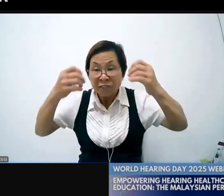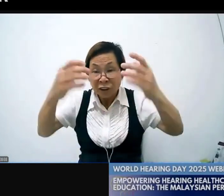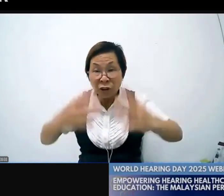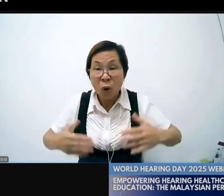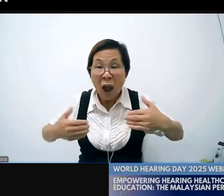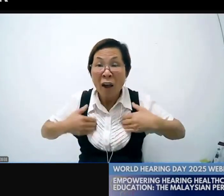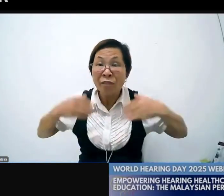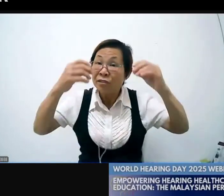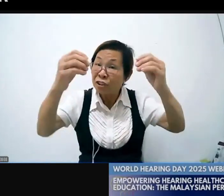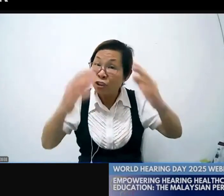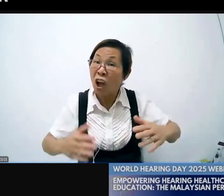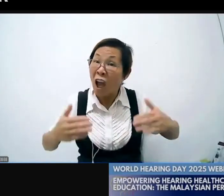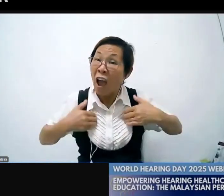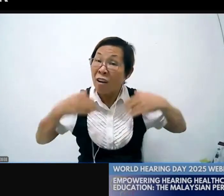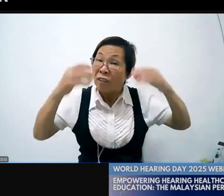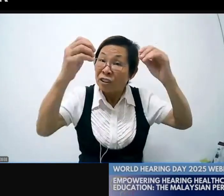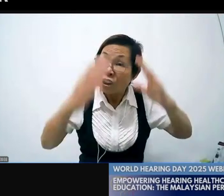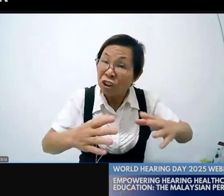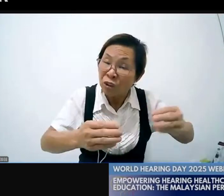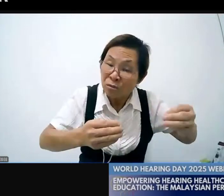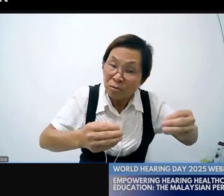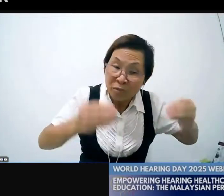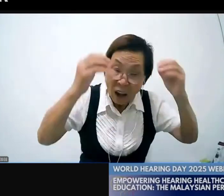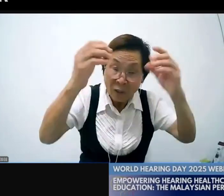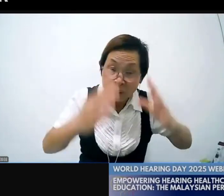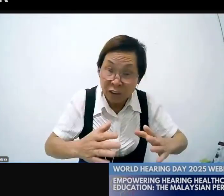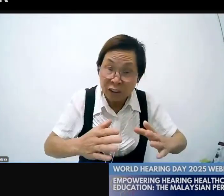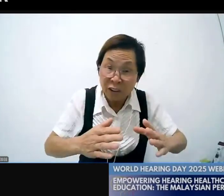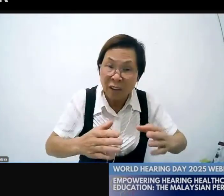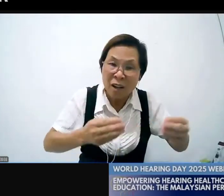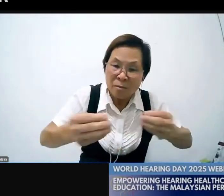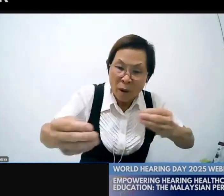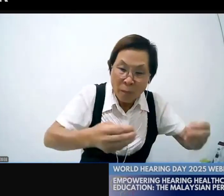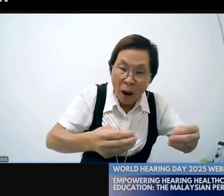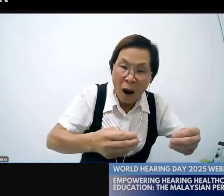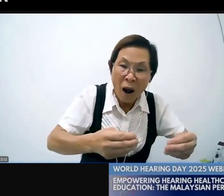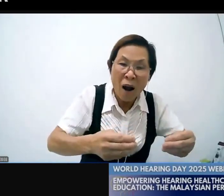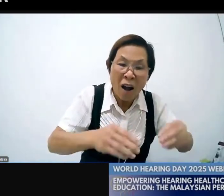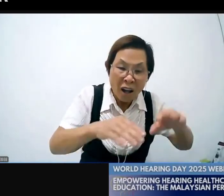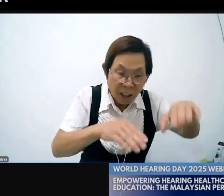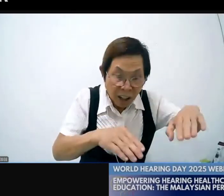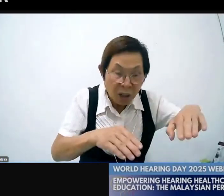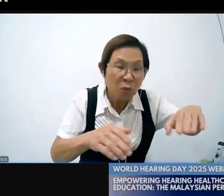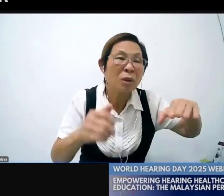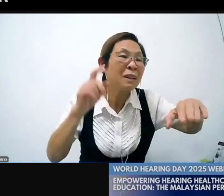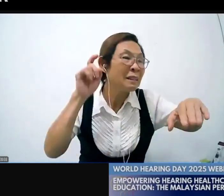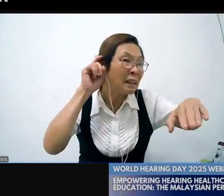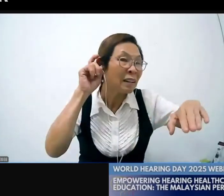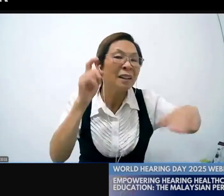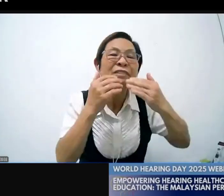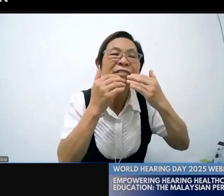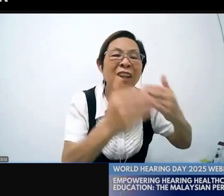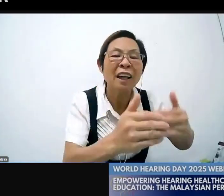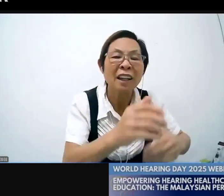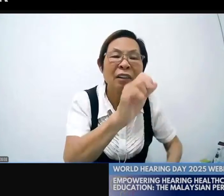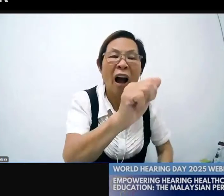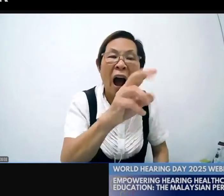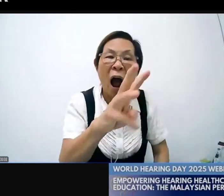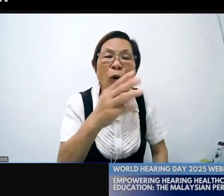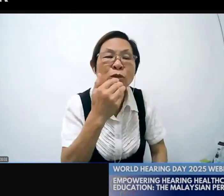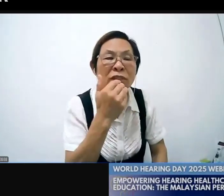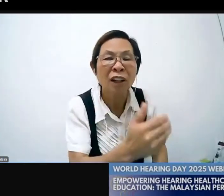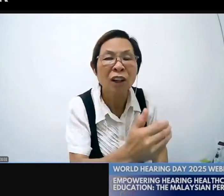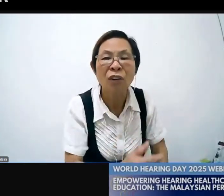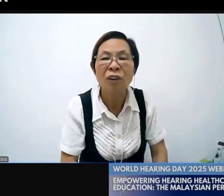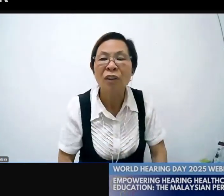help teachers managing the kids with the hearing impairments. Okay, thank you, Medao. I think I will collect